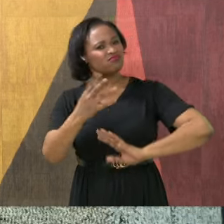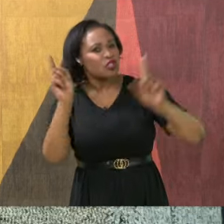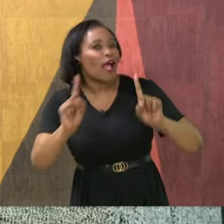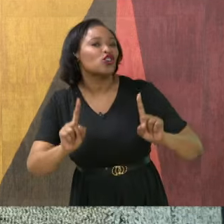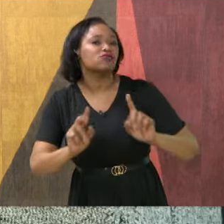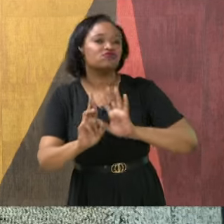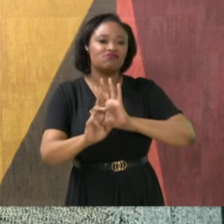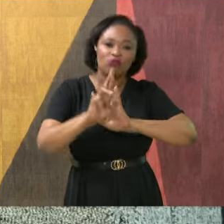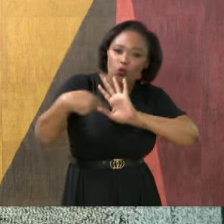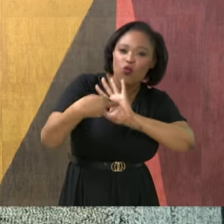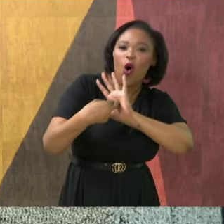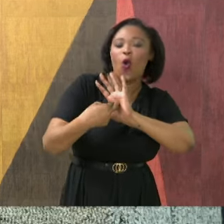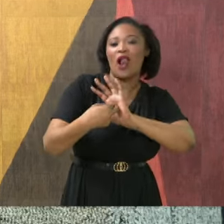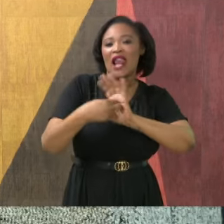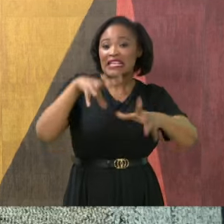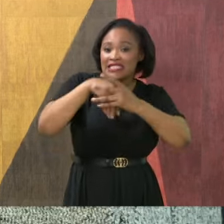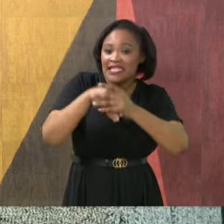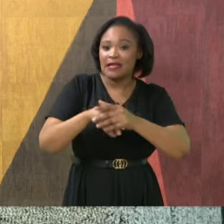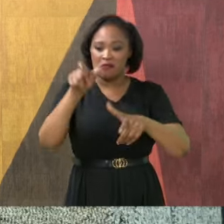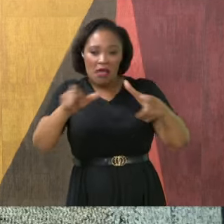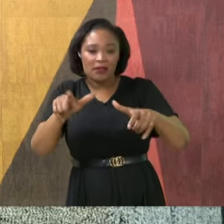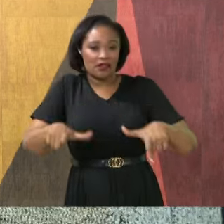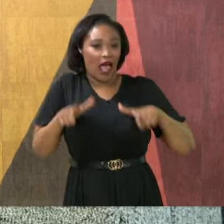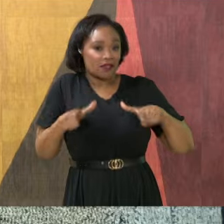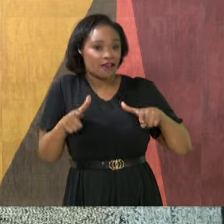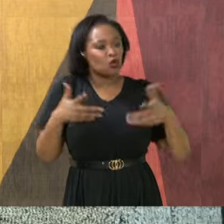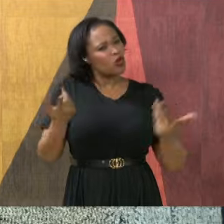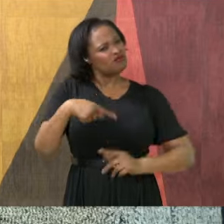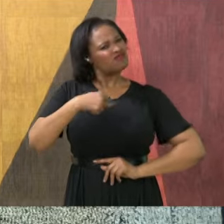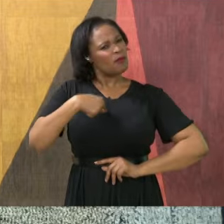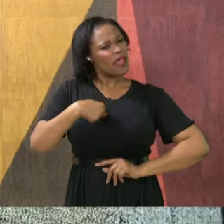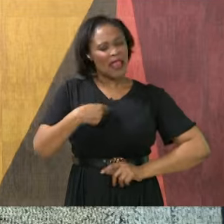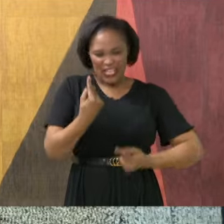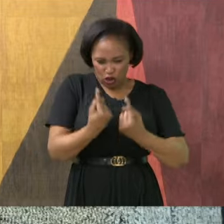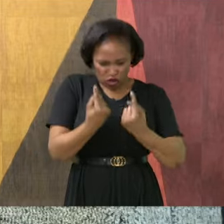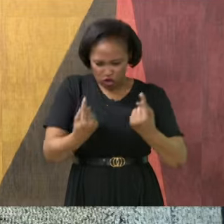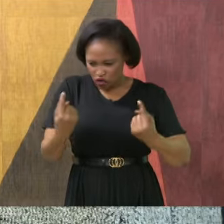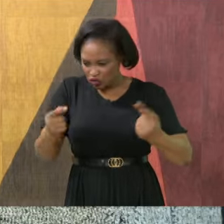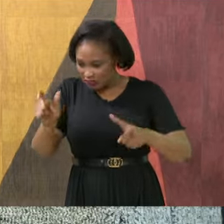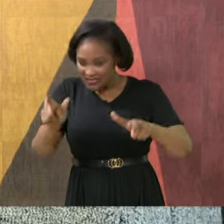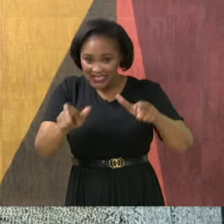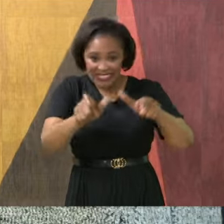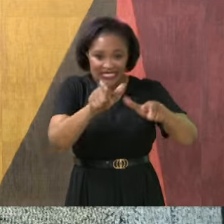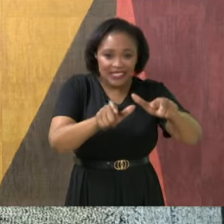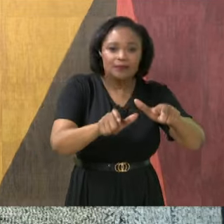like, journey. Yes. And for me, every single person who had their part to play, from